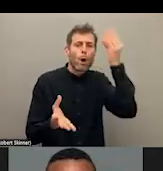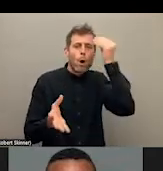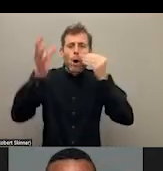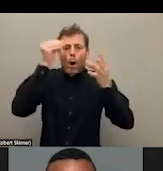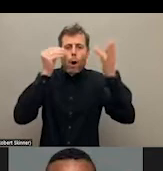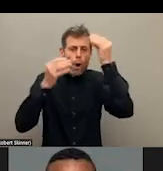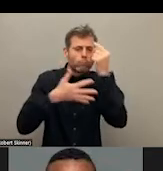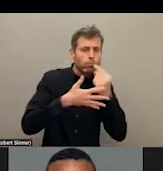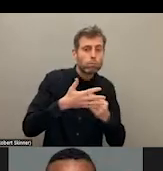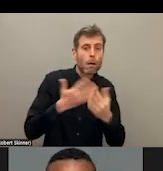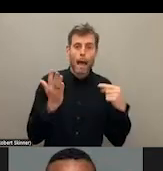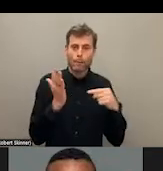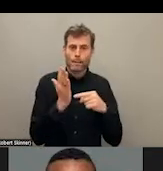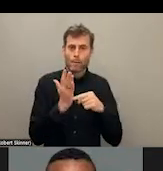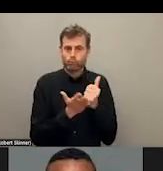programming?